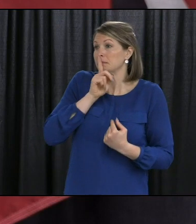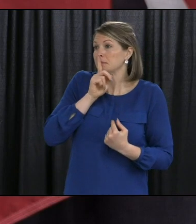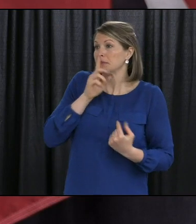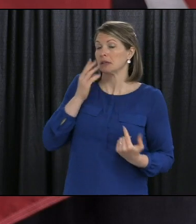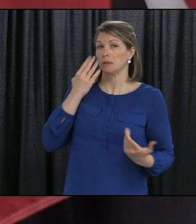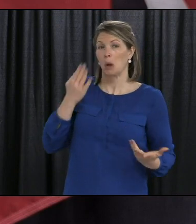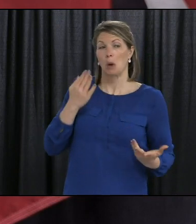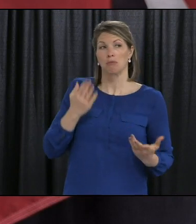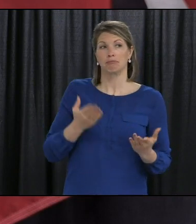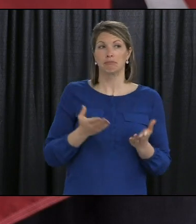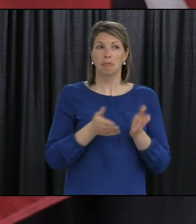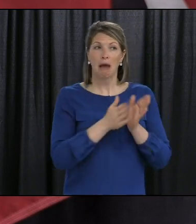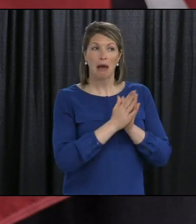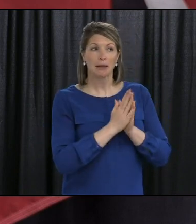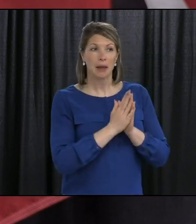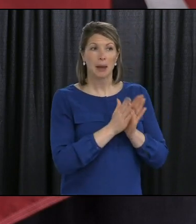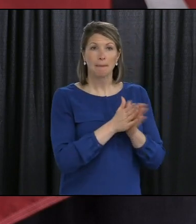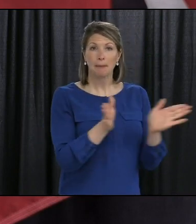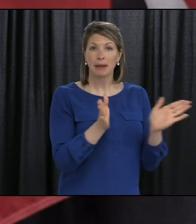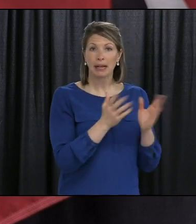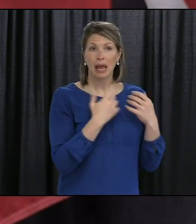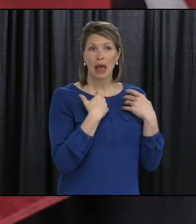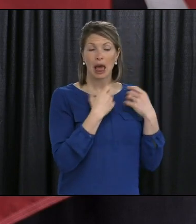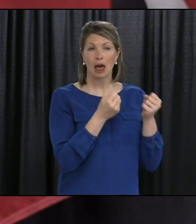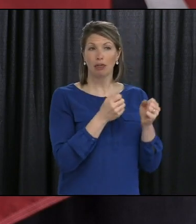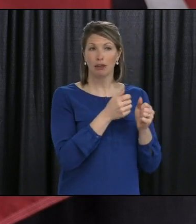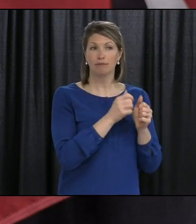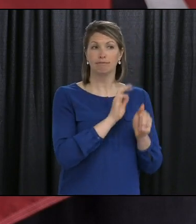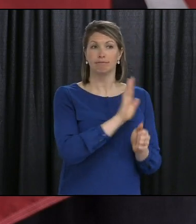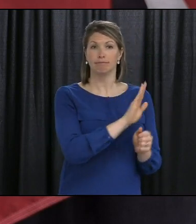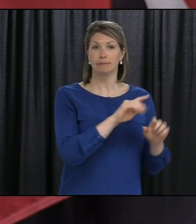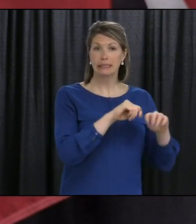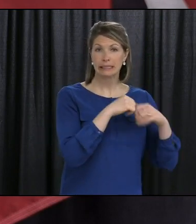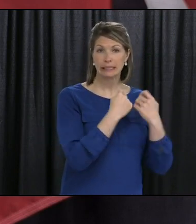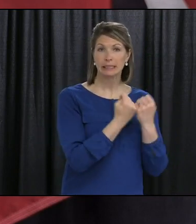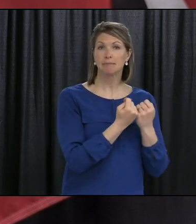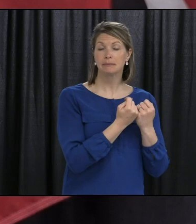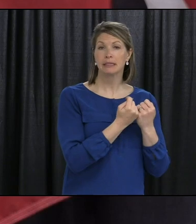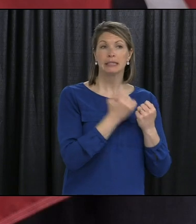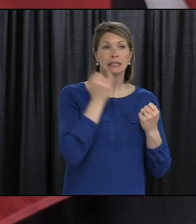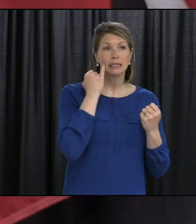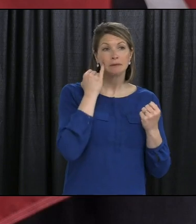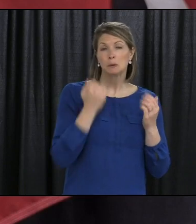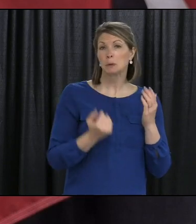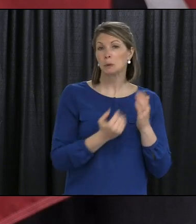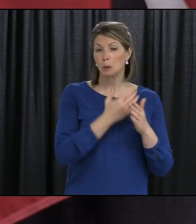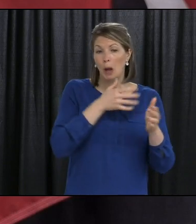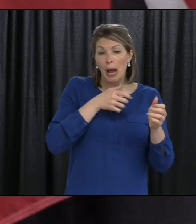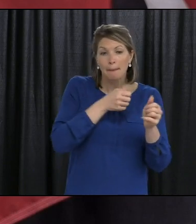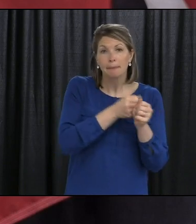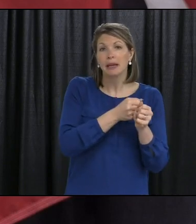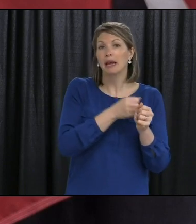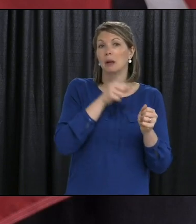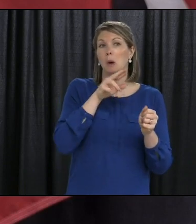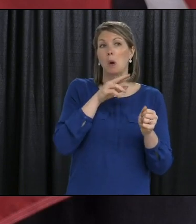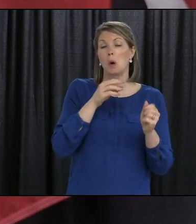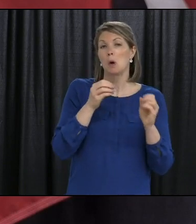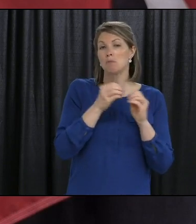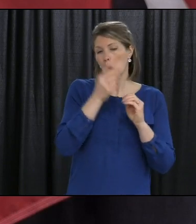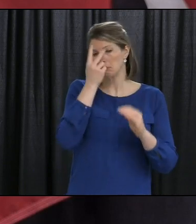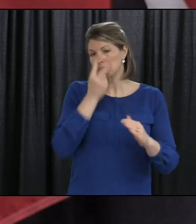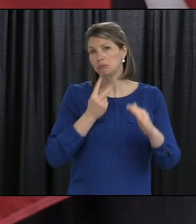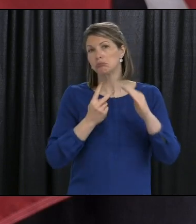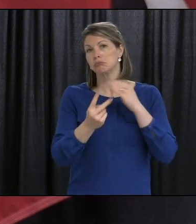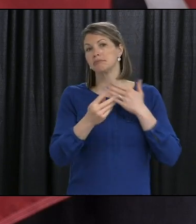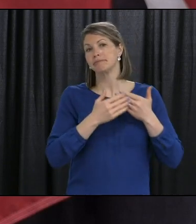the public health officials. And if there was a point that we felt that there was an update or some information that he could provide to the people of our province. For